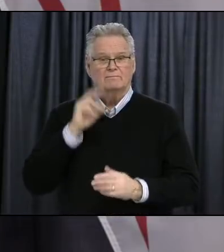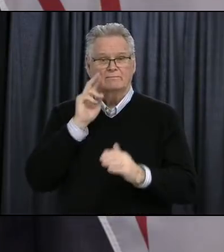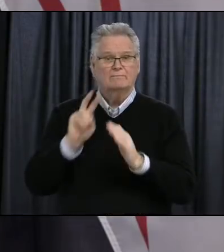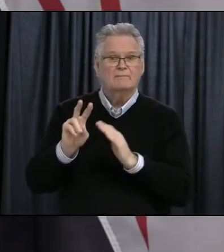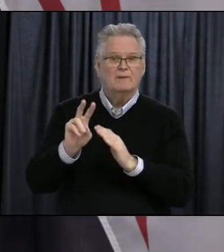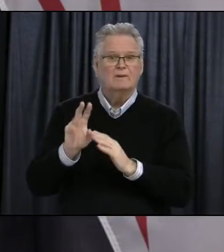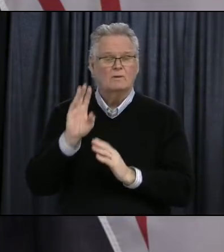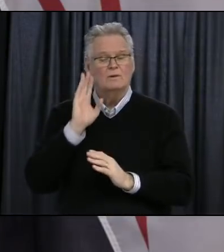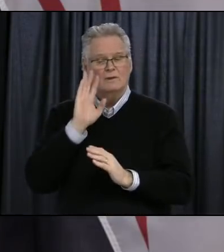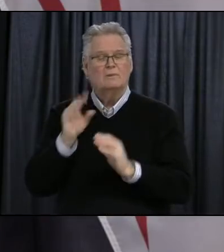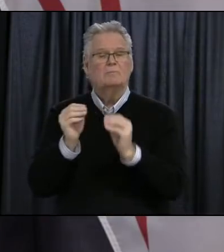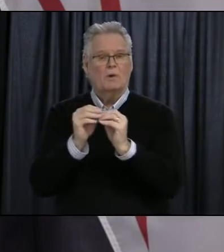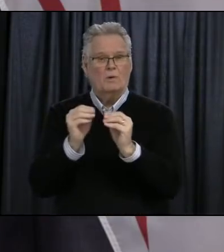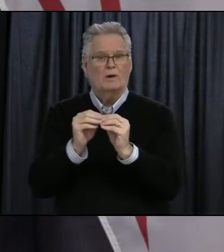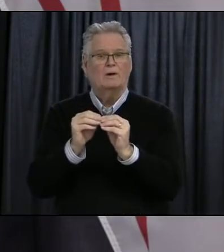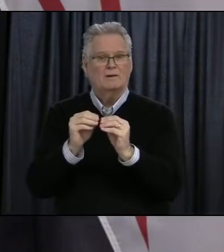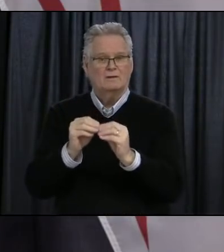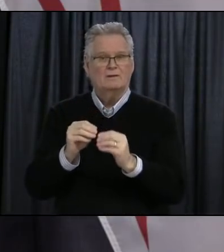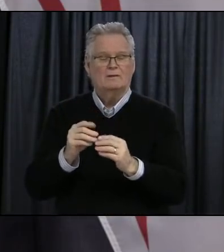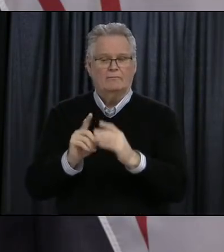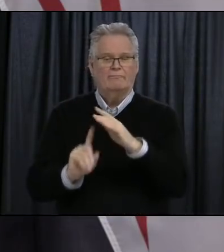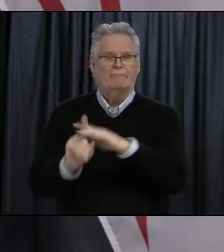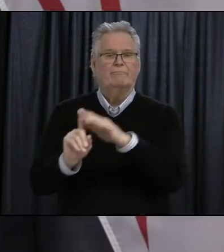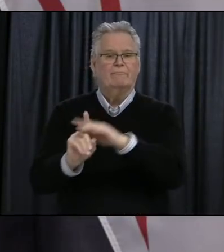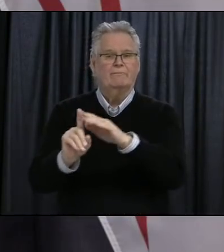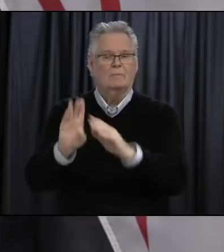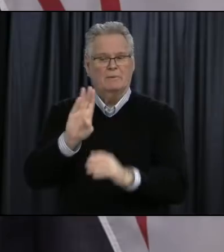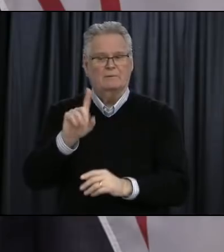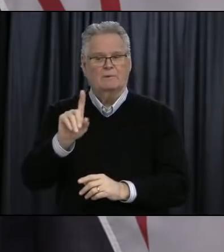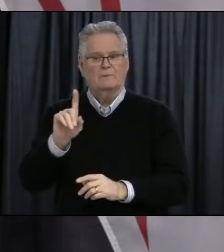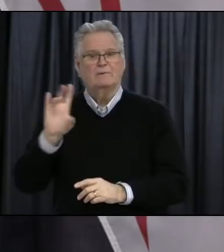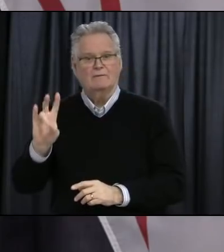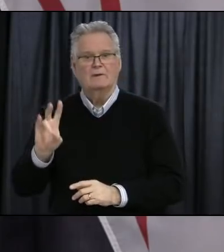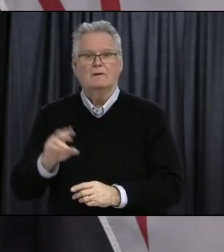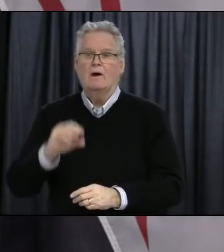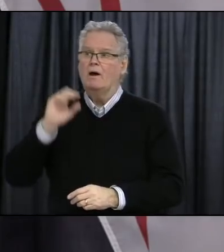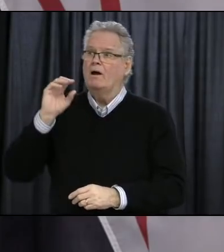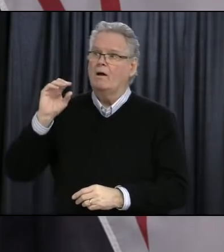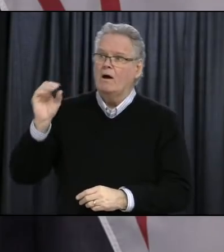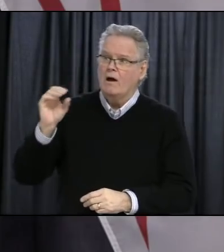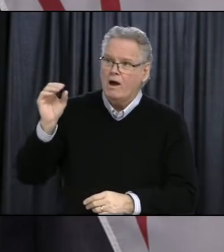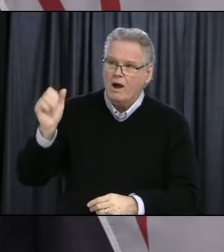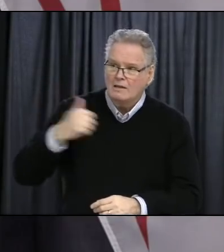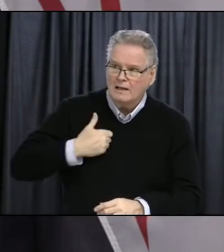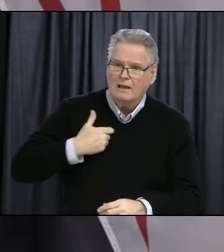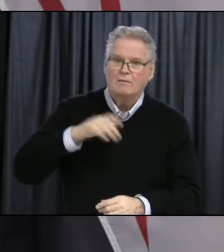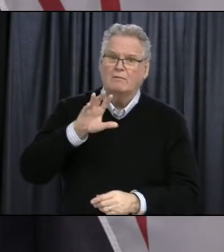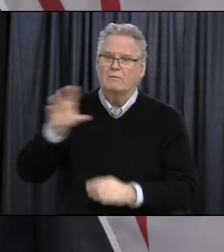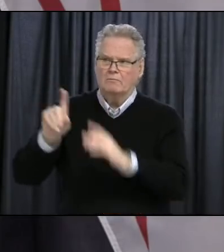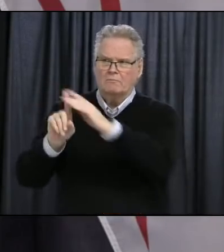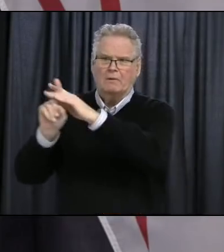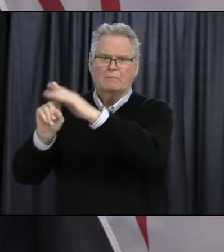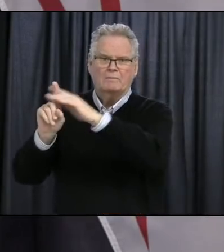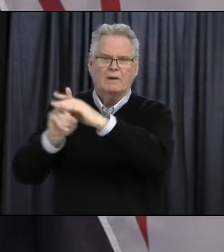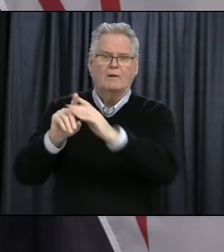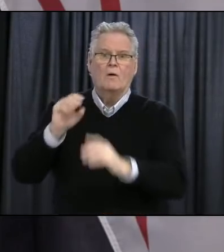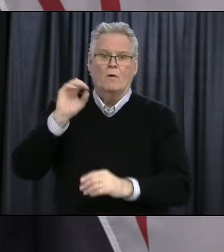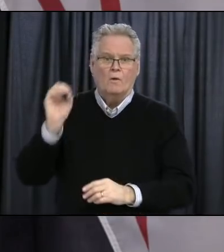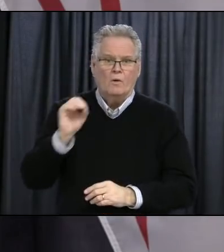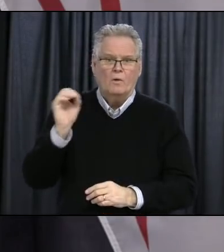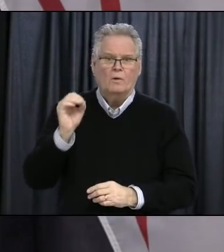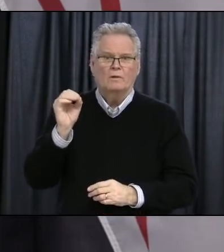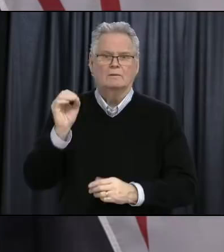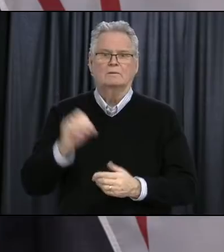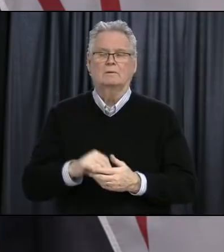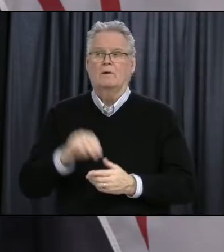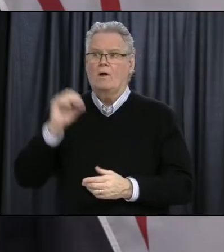country. Ontario has said that up to 40% almost may be related to